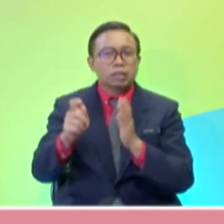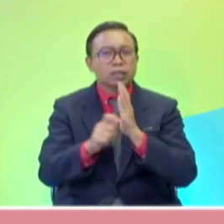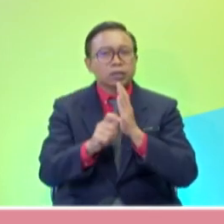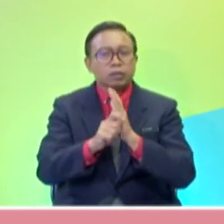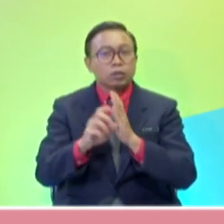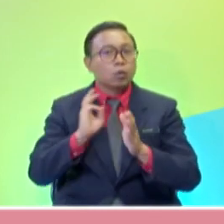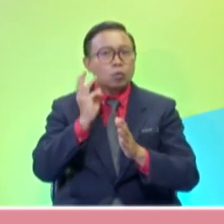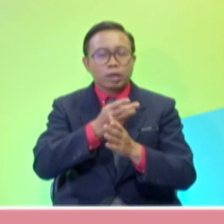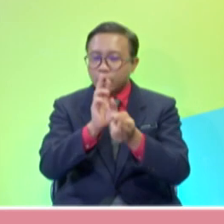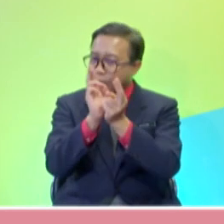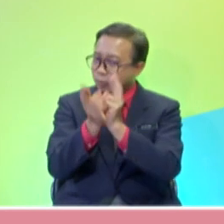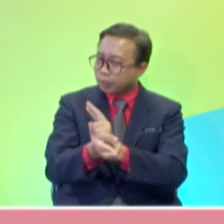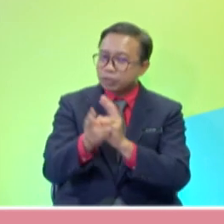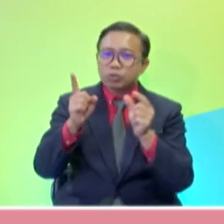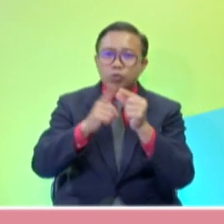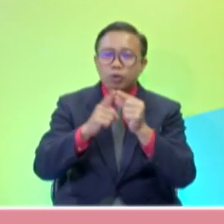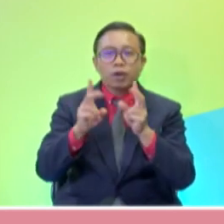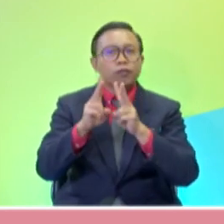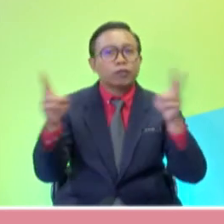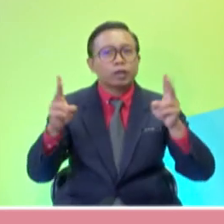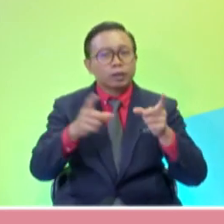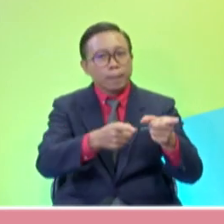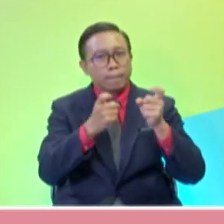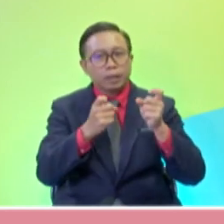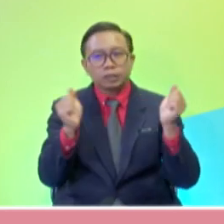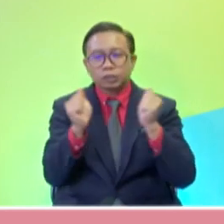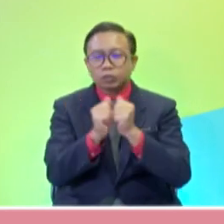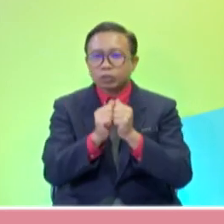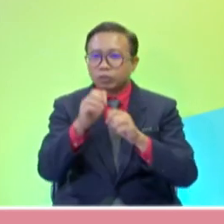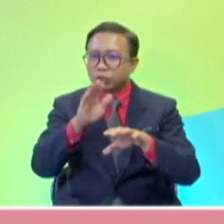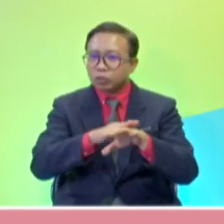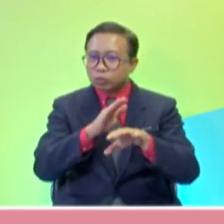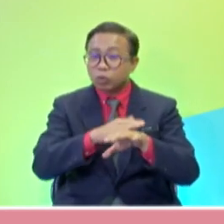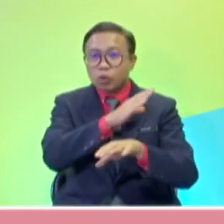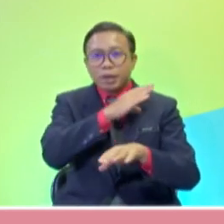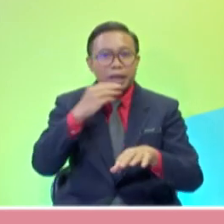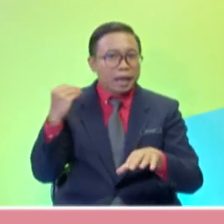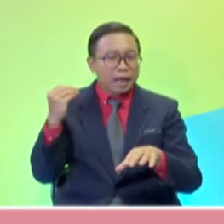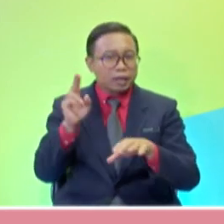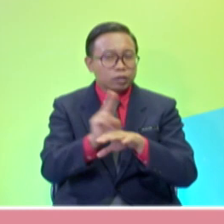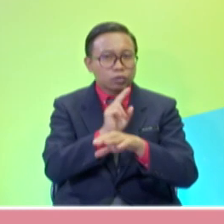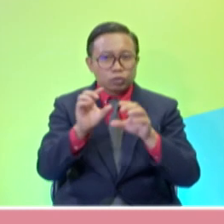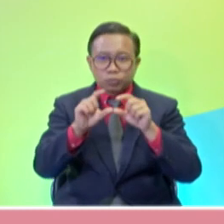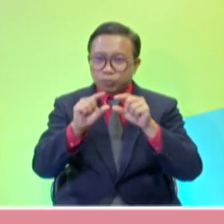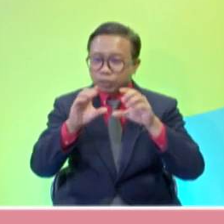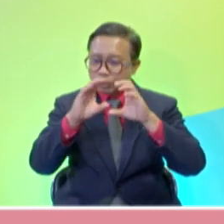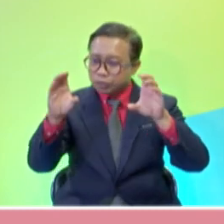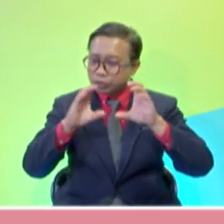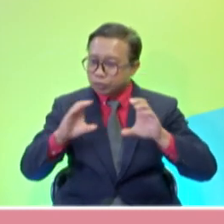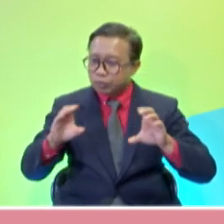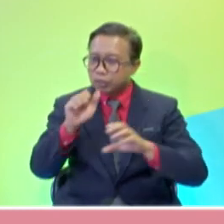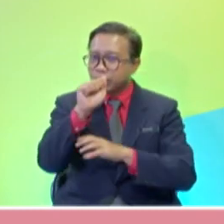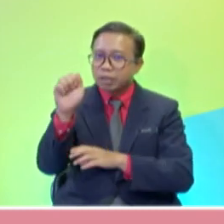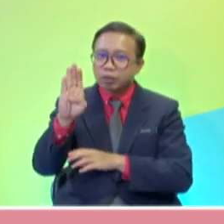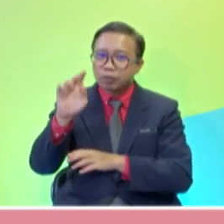we replaced the word very fast with slow and used the phrase a bit. Because